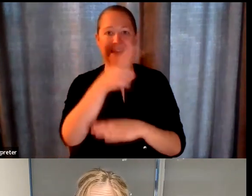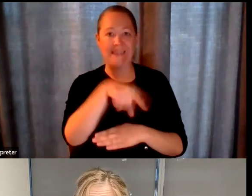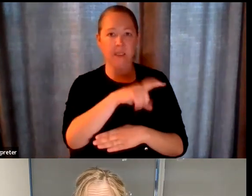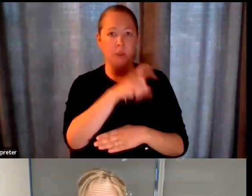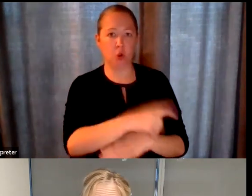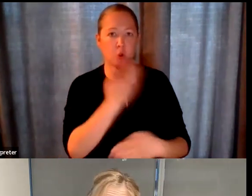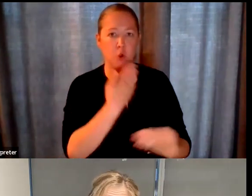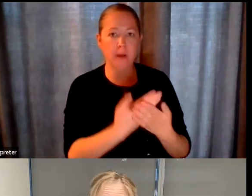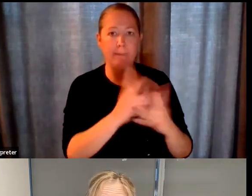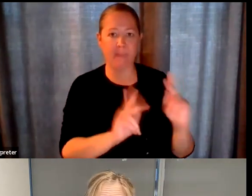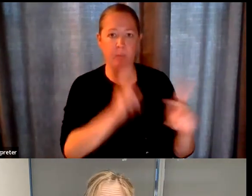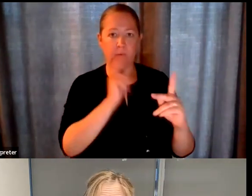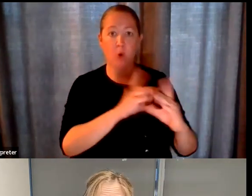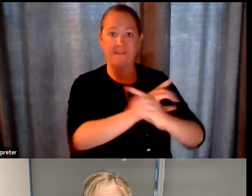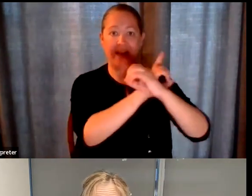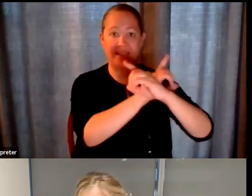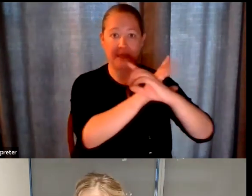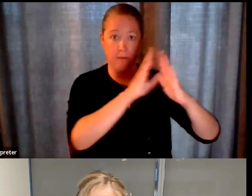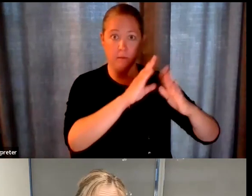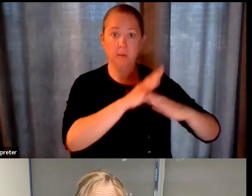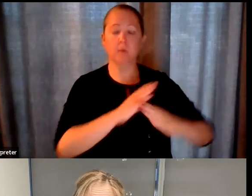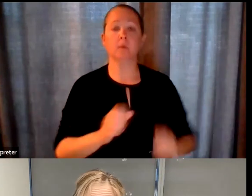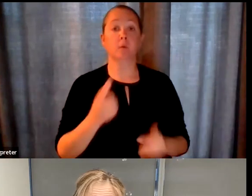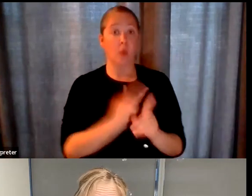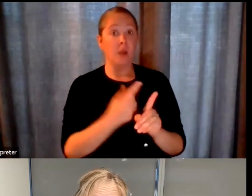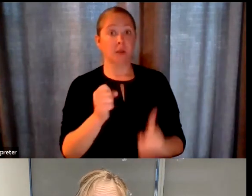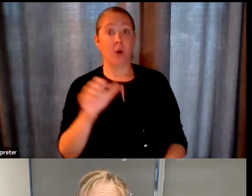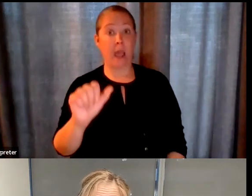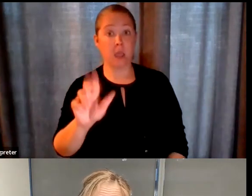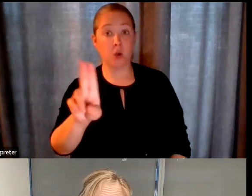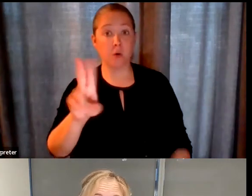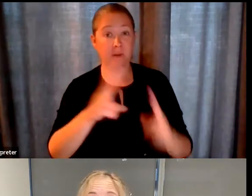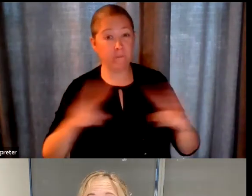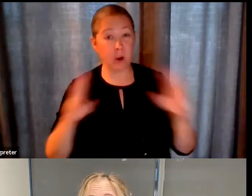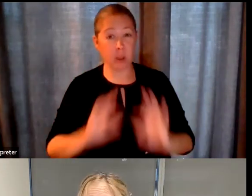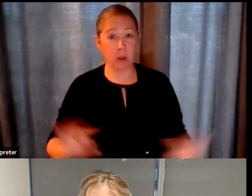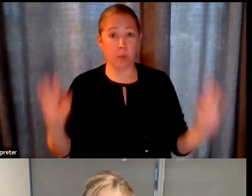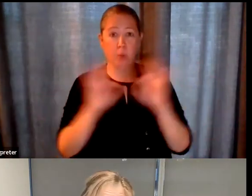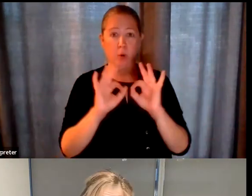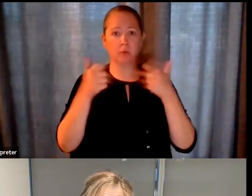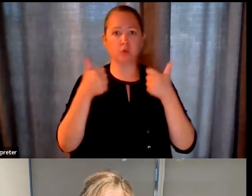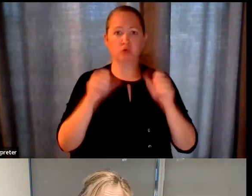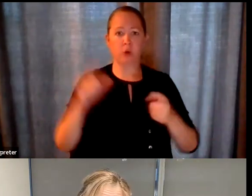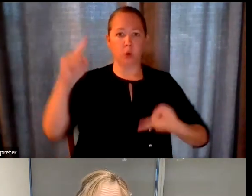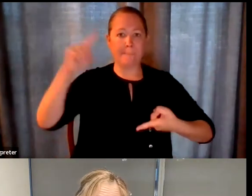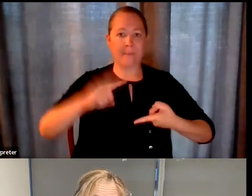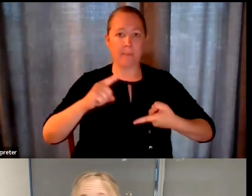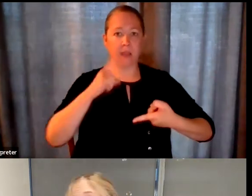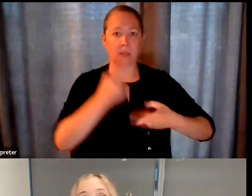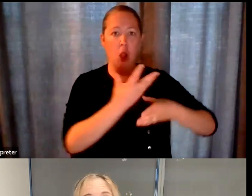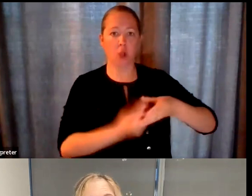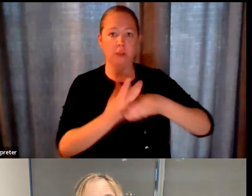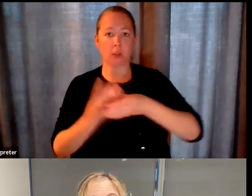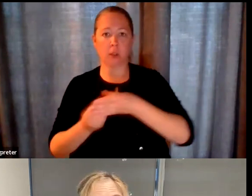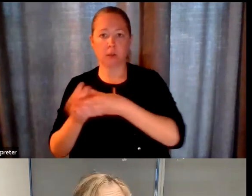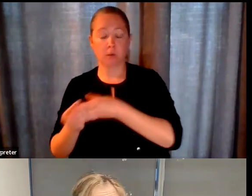right? So AU is really important in being able to try to minimize the losses, right? And that's just one